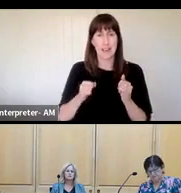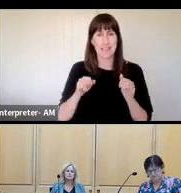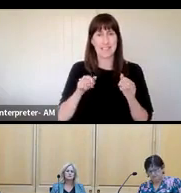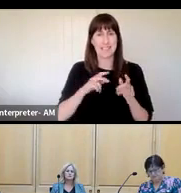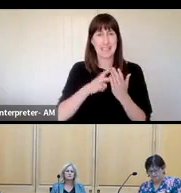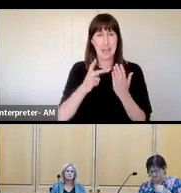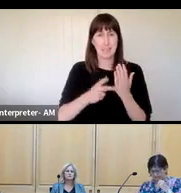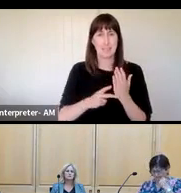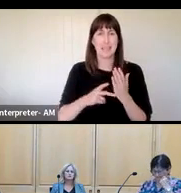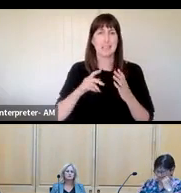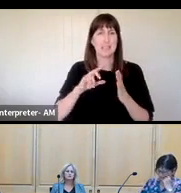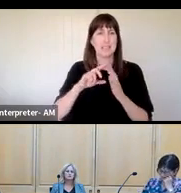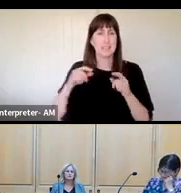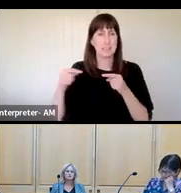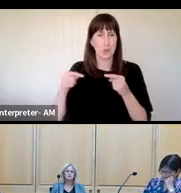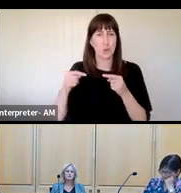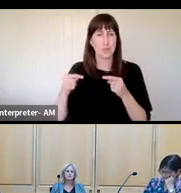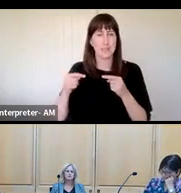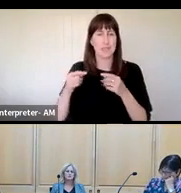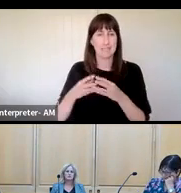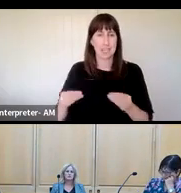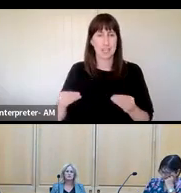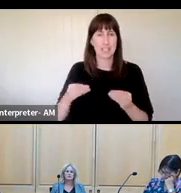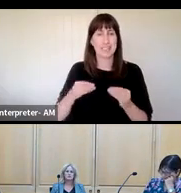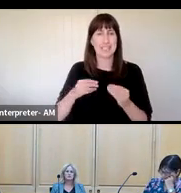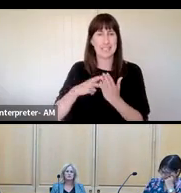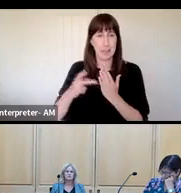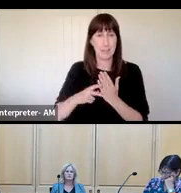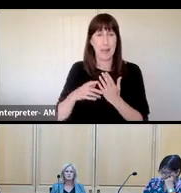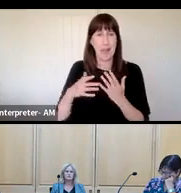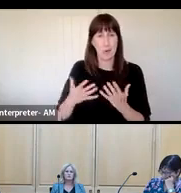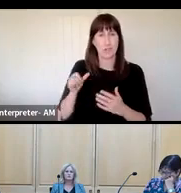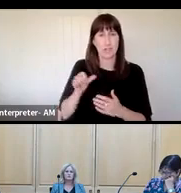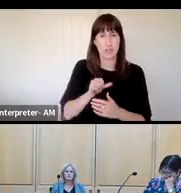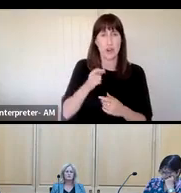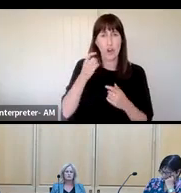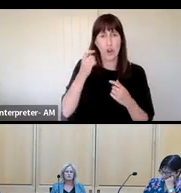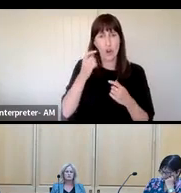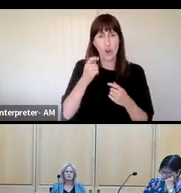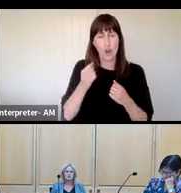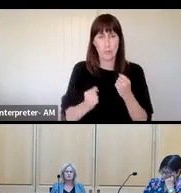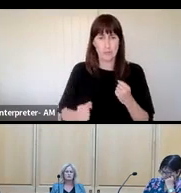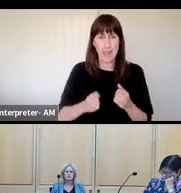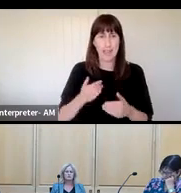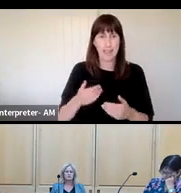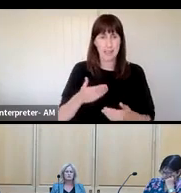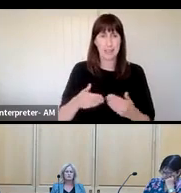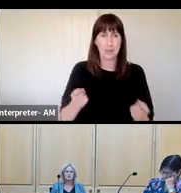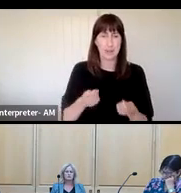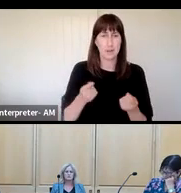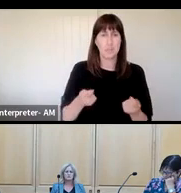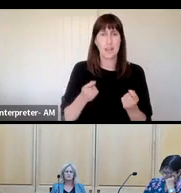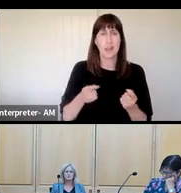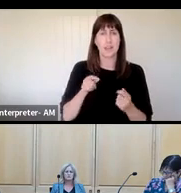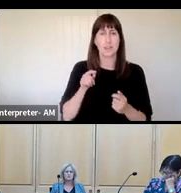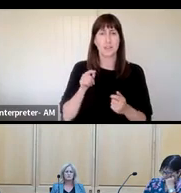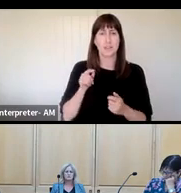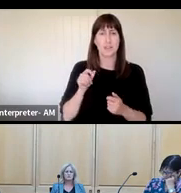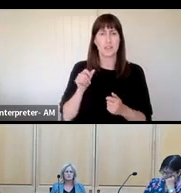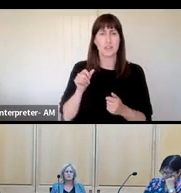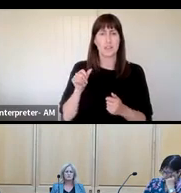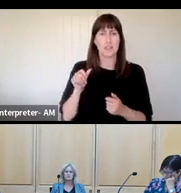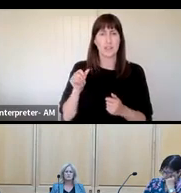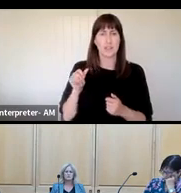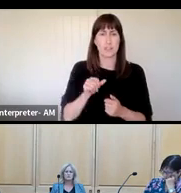scheme, how the dispute resolution scheme should operate, and it should be in a manner that contributes to an